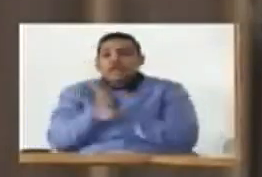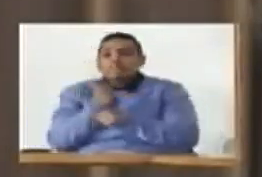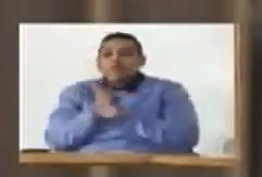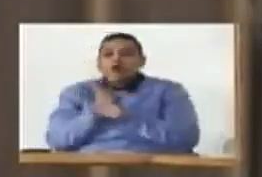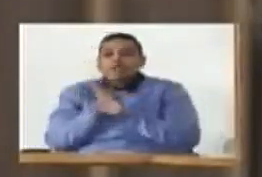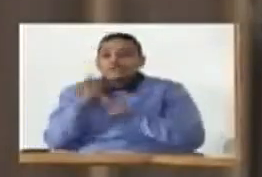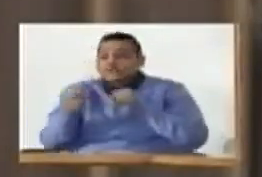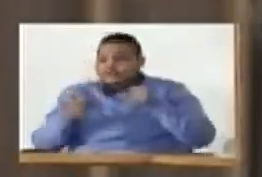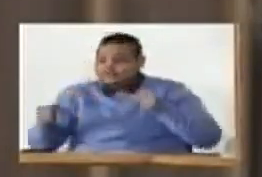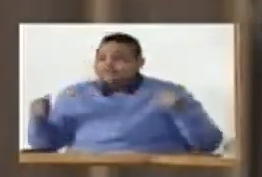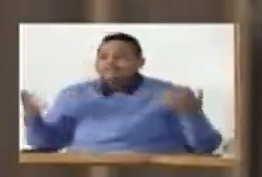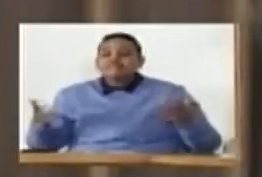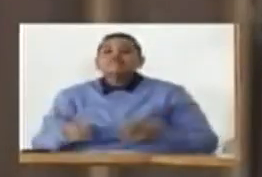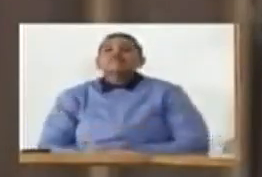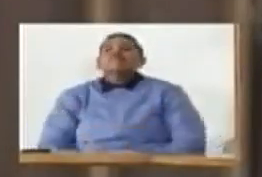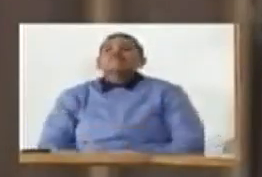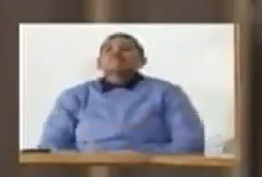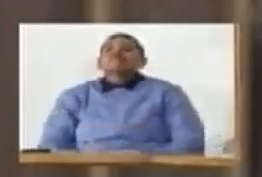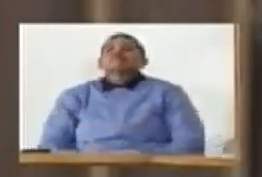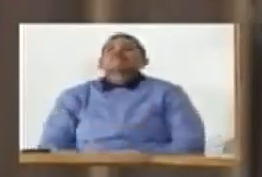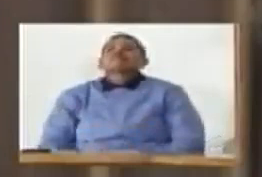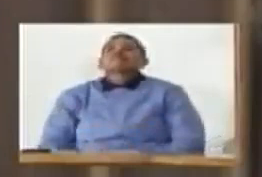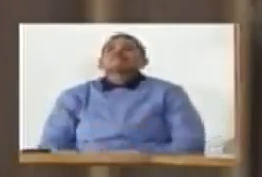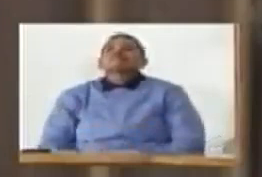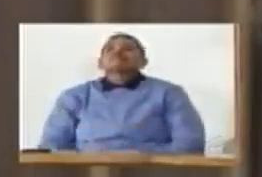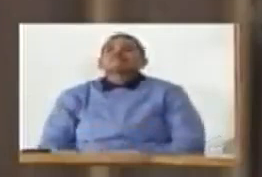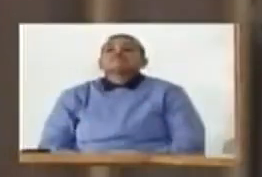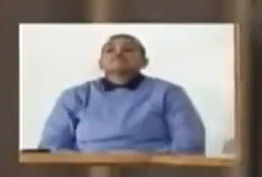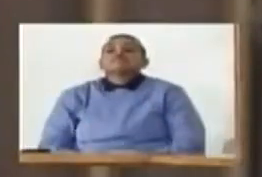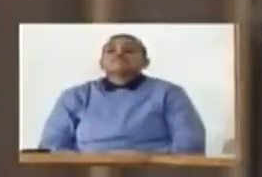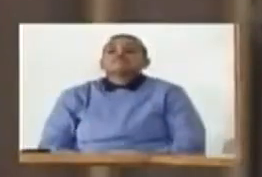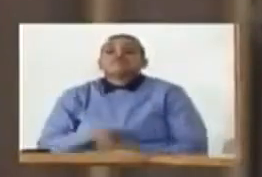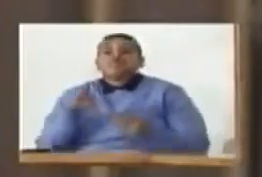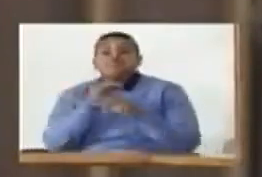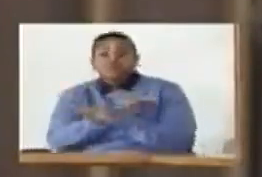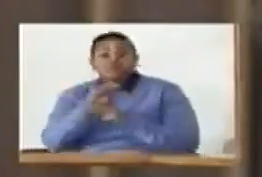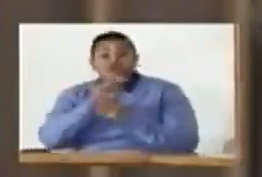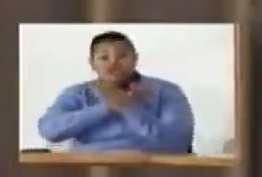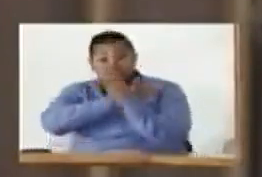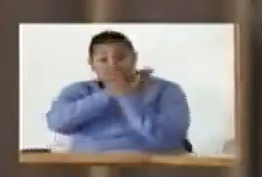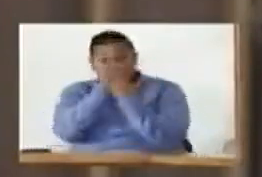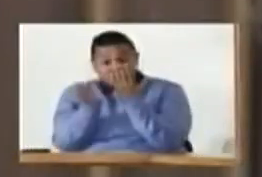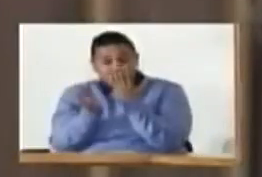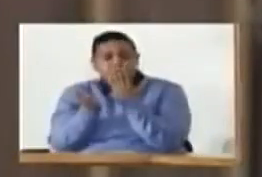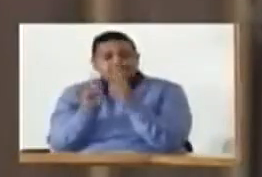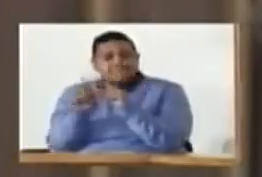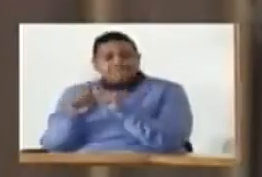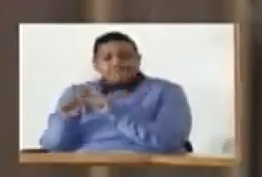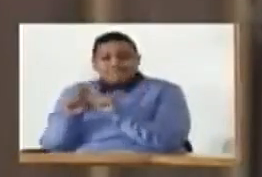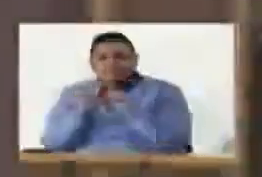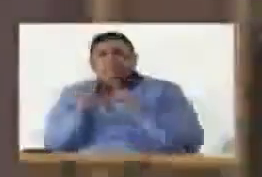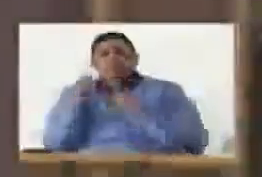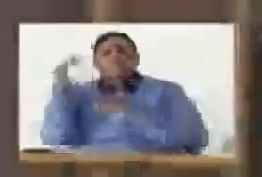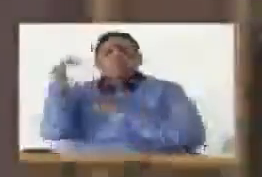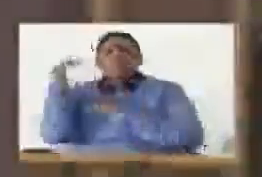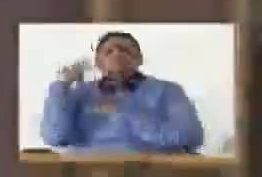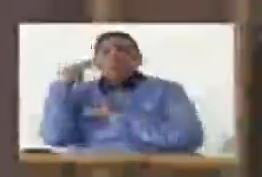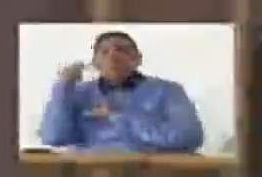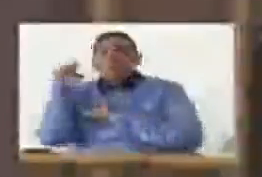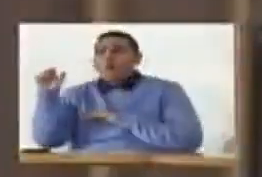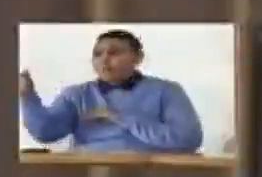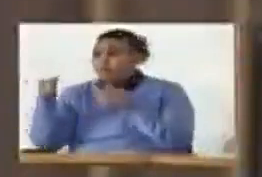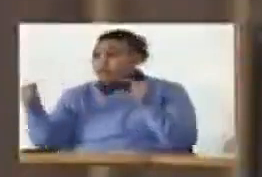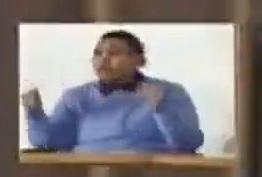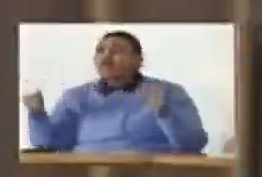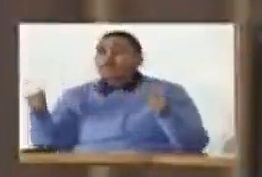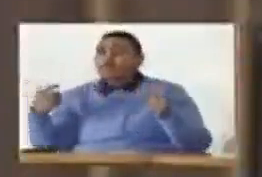employment. Across all ministries, HOPE interns have played an important role and have been engaged